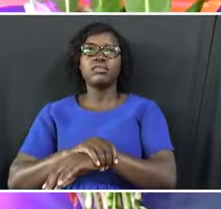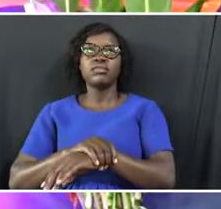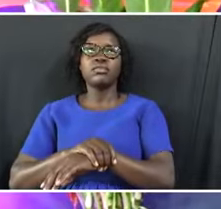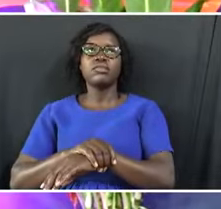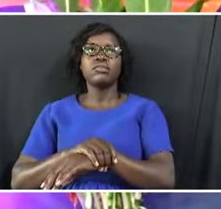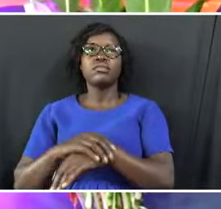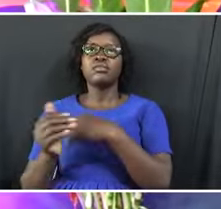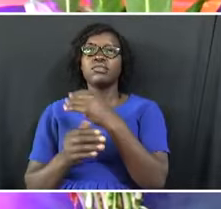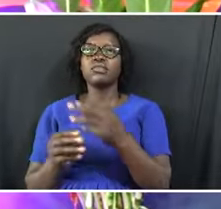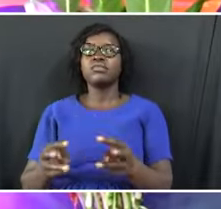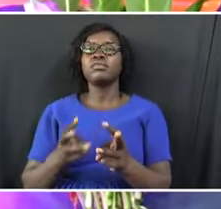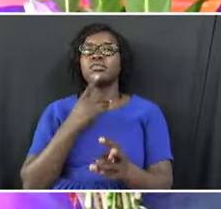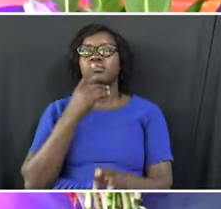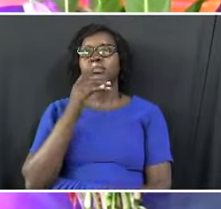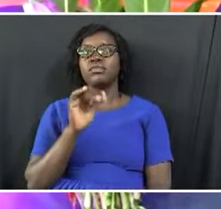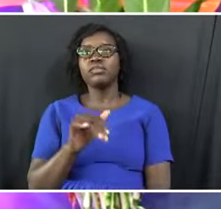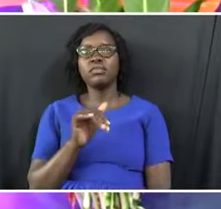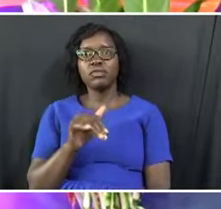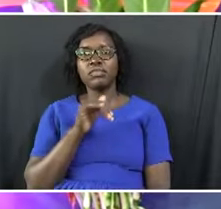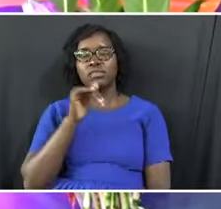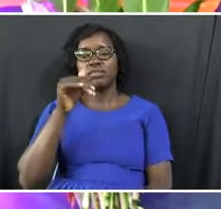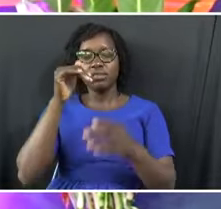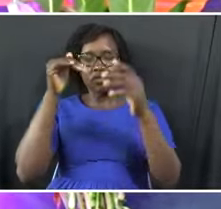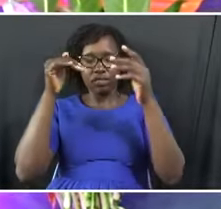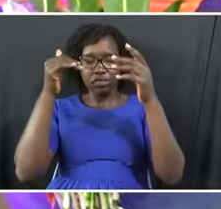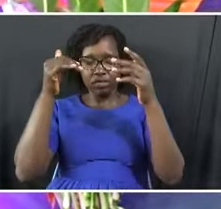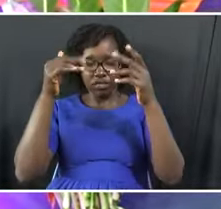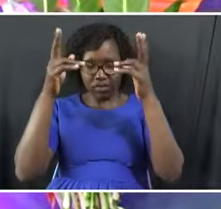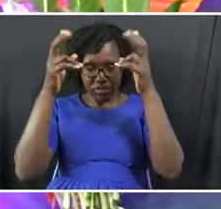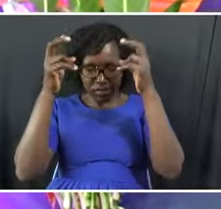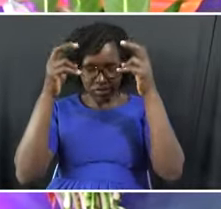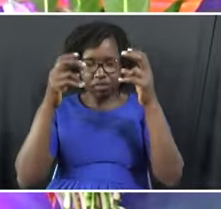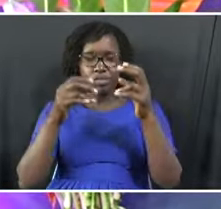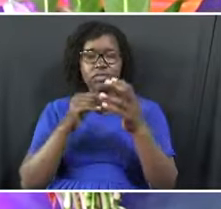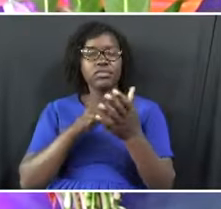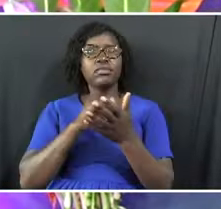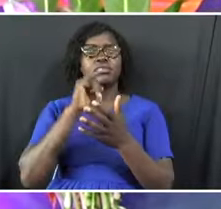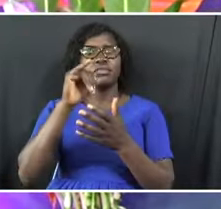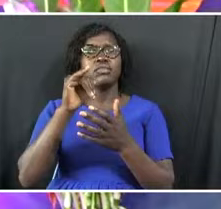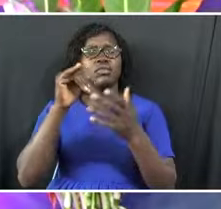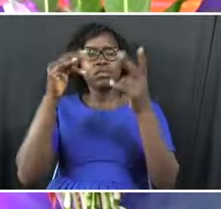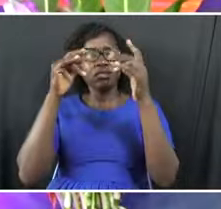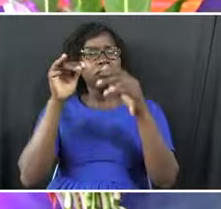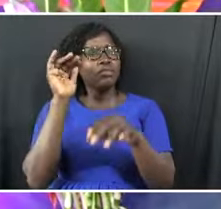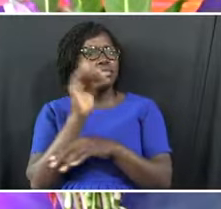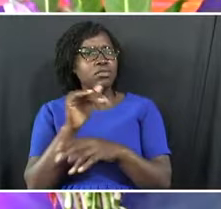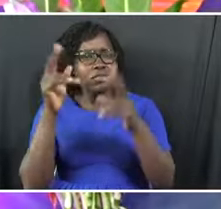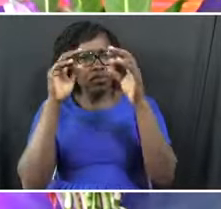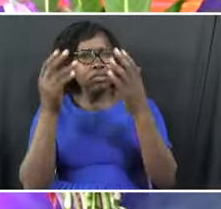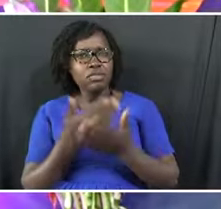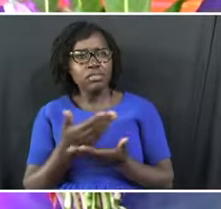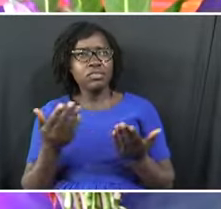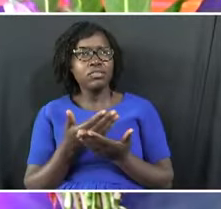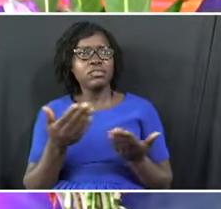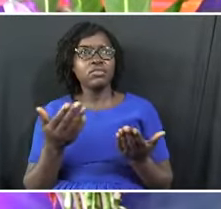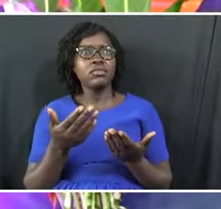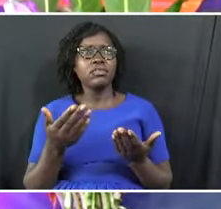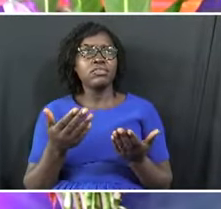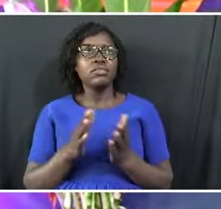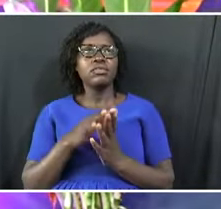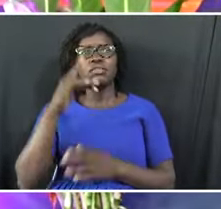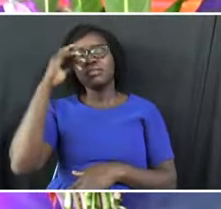very bad way, you say it is the devil. And when you are asked where was the devil, I don't know whether it was